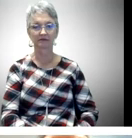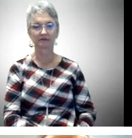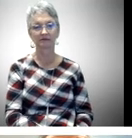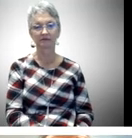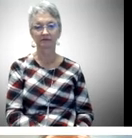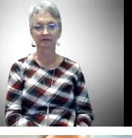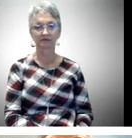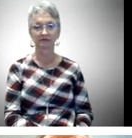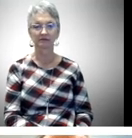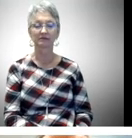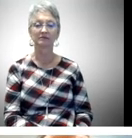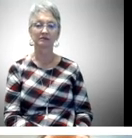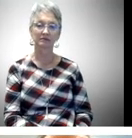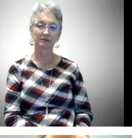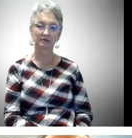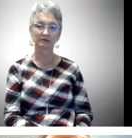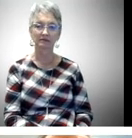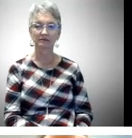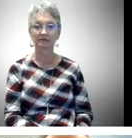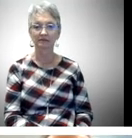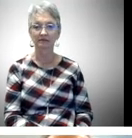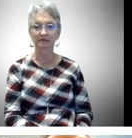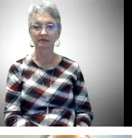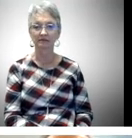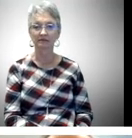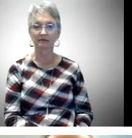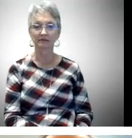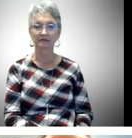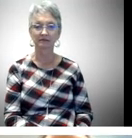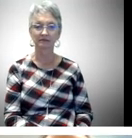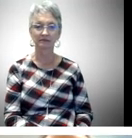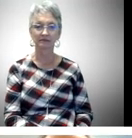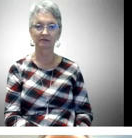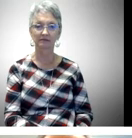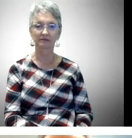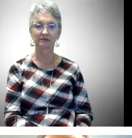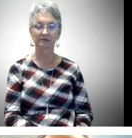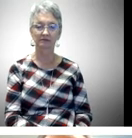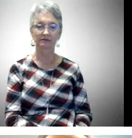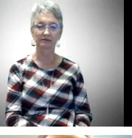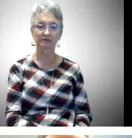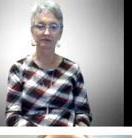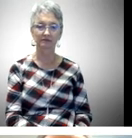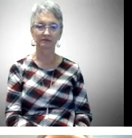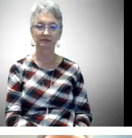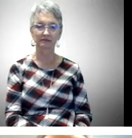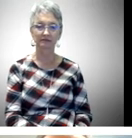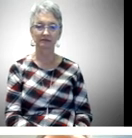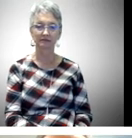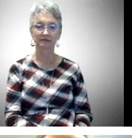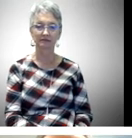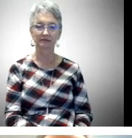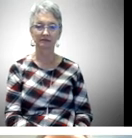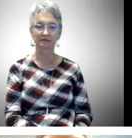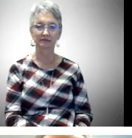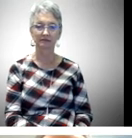lawyer can represent both the supporter and the client. And under the